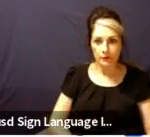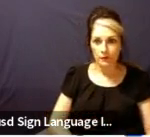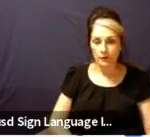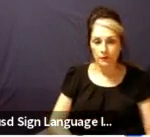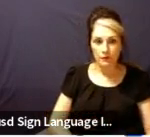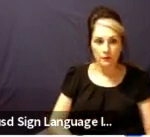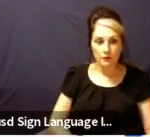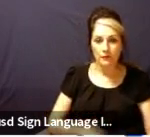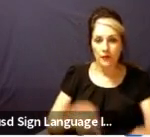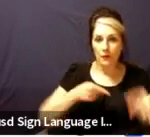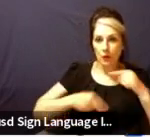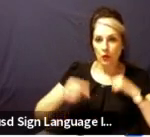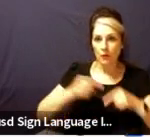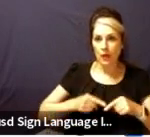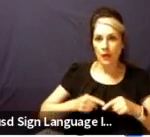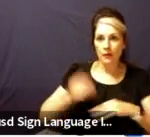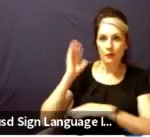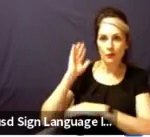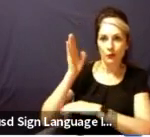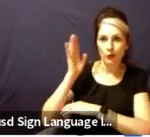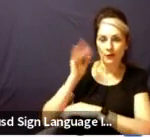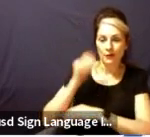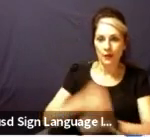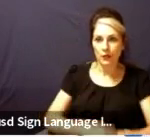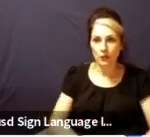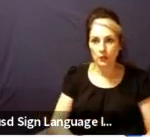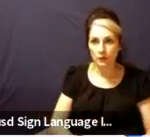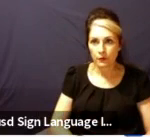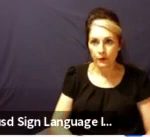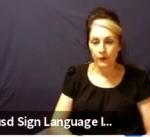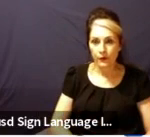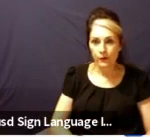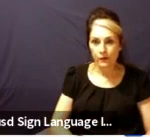I'm gonna go back now to the presentation.